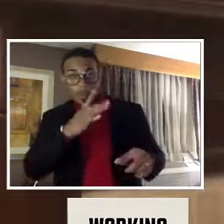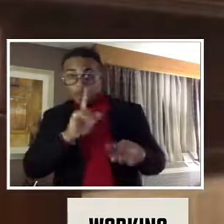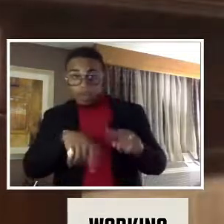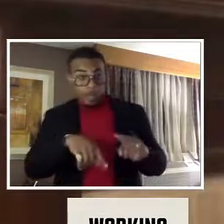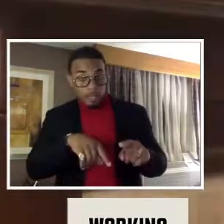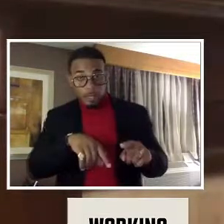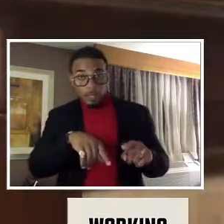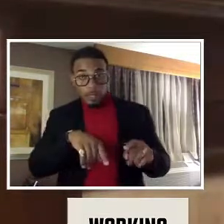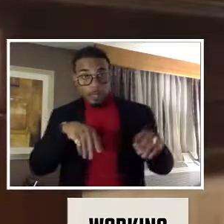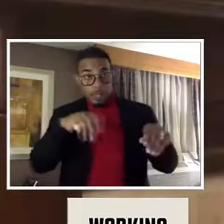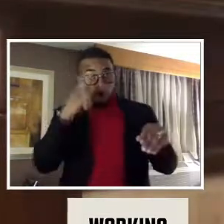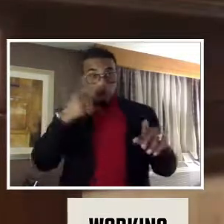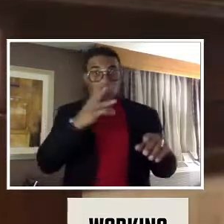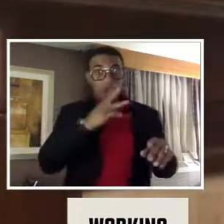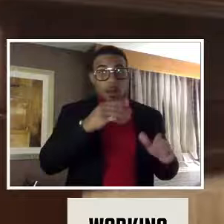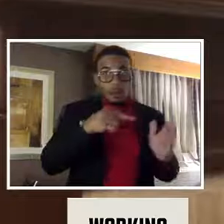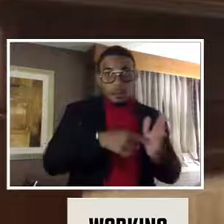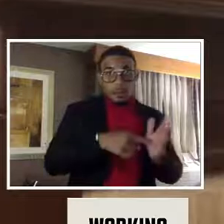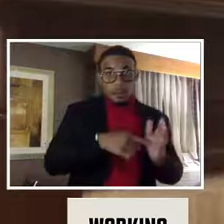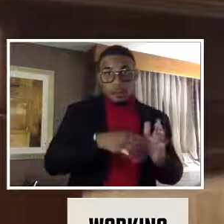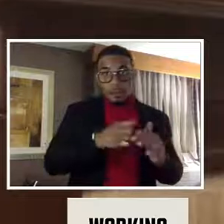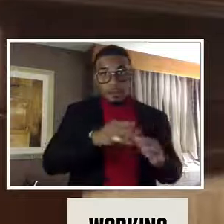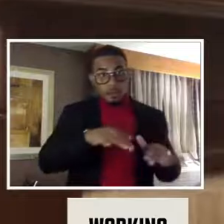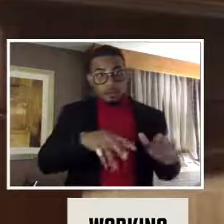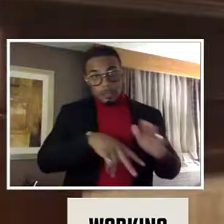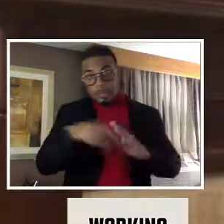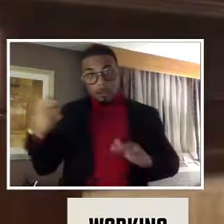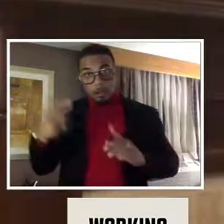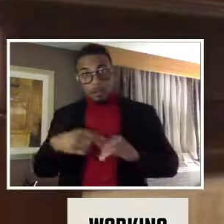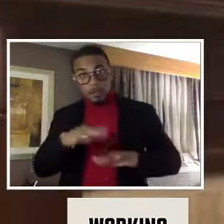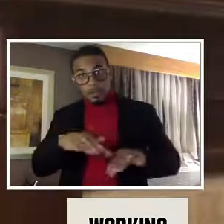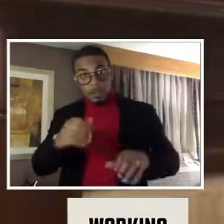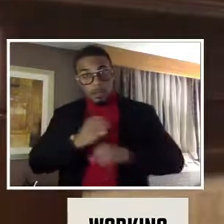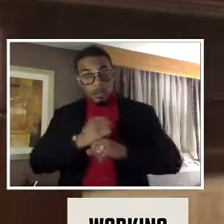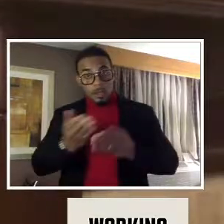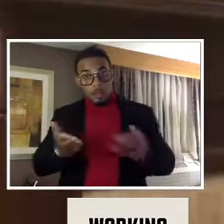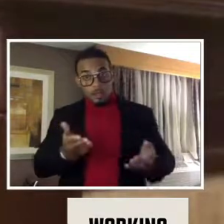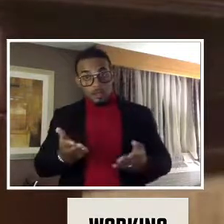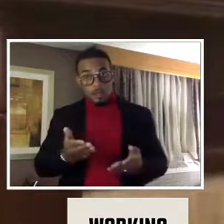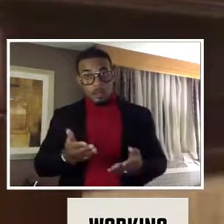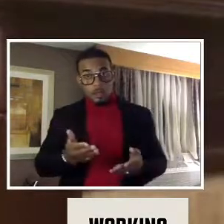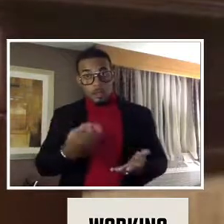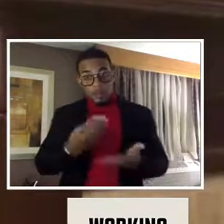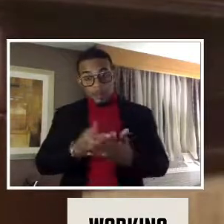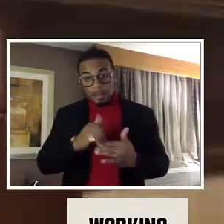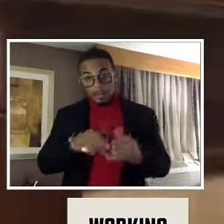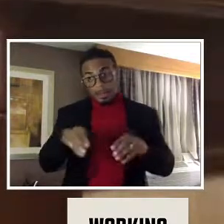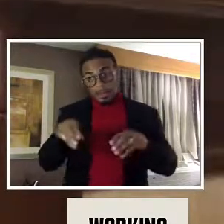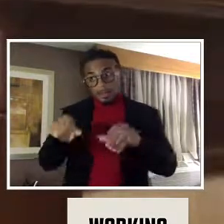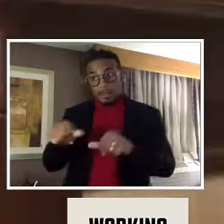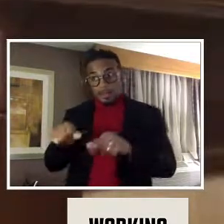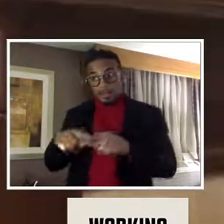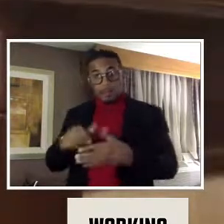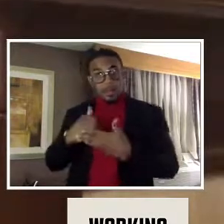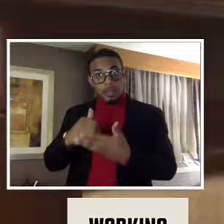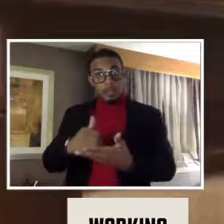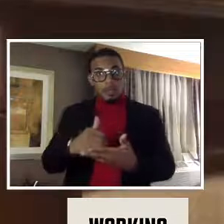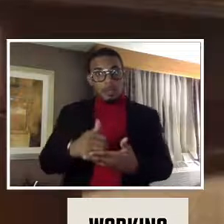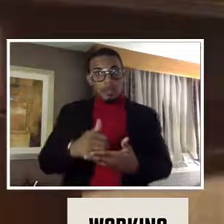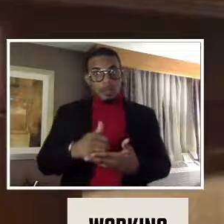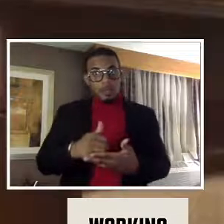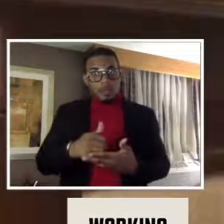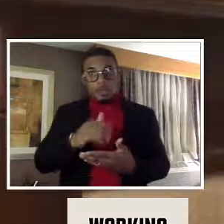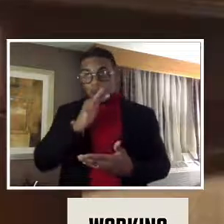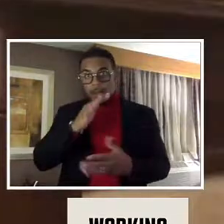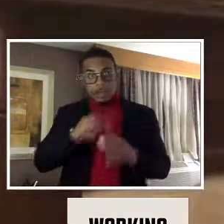not afford to pay for their water bill get their children taken away from Child Protective Services, money that could be spent to help a